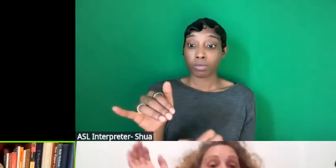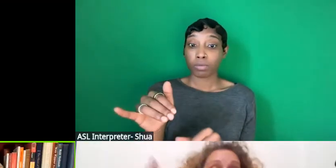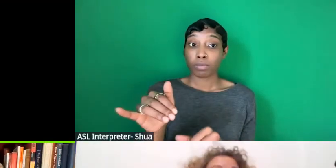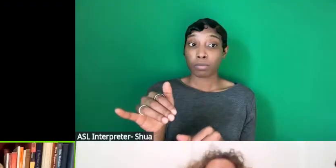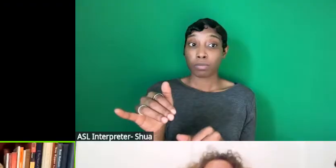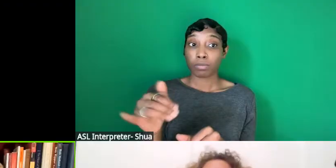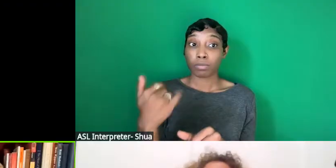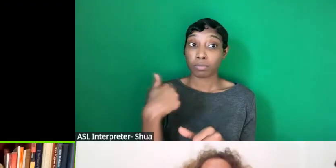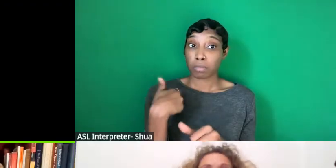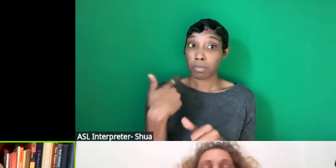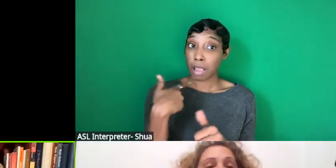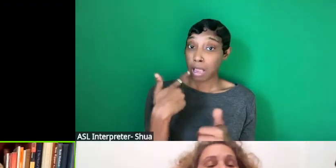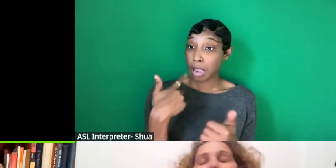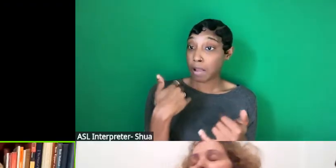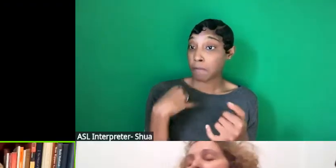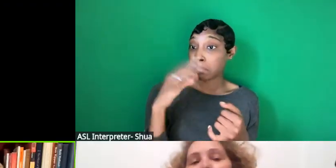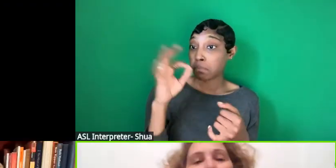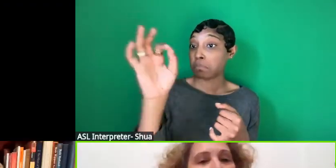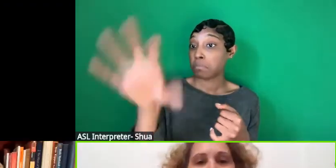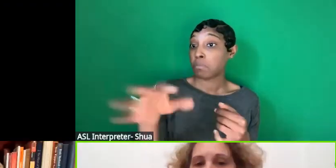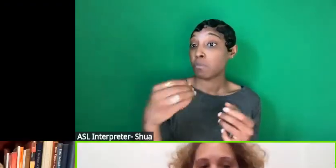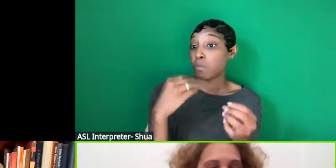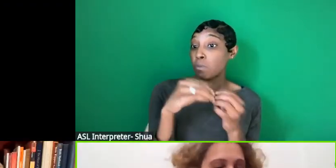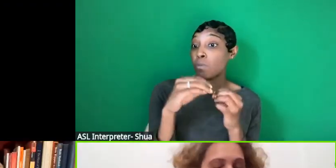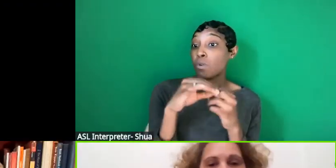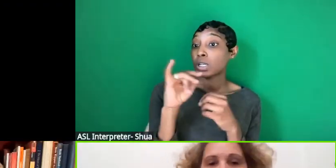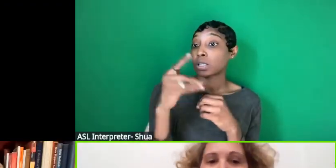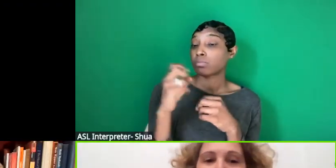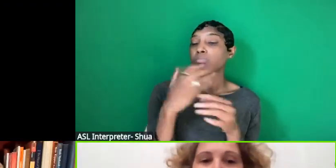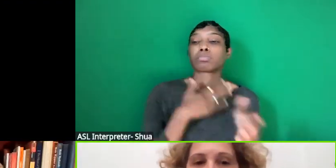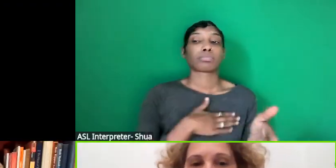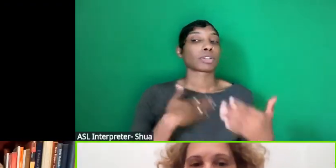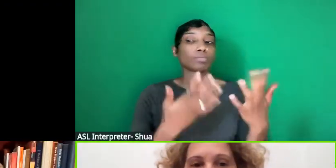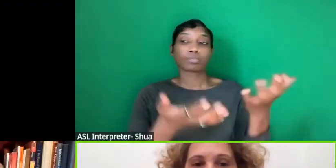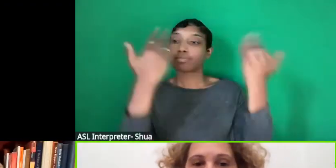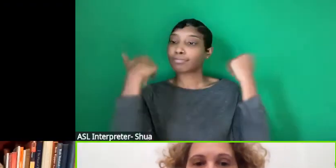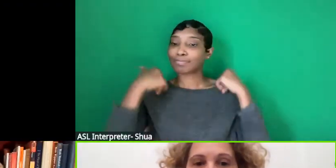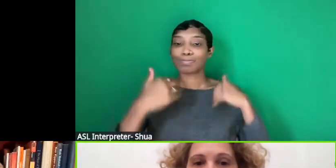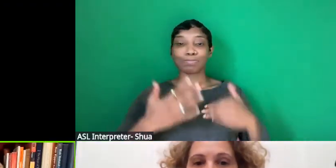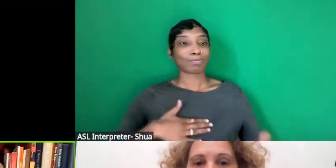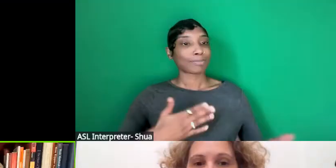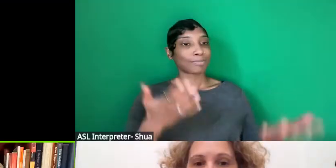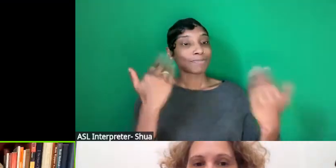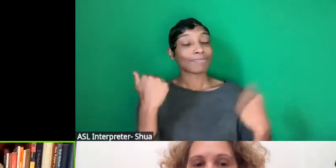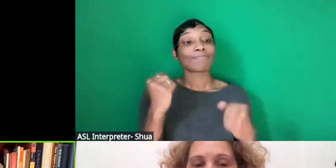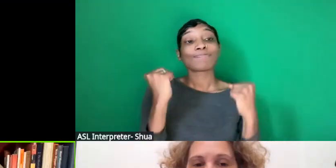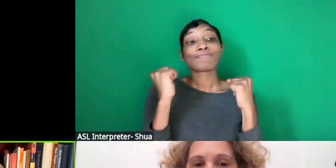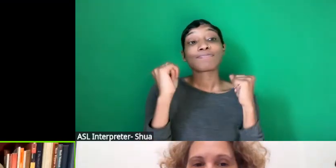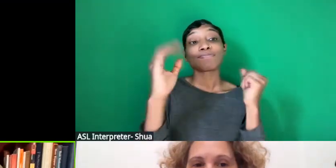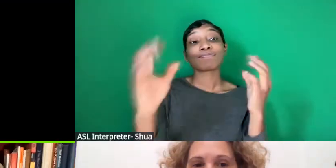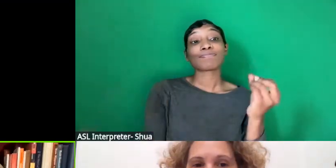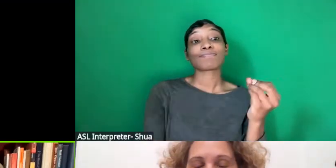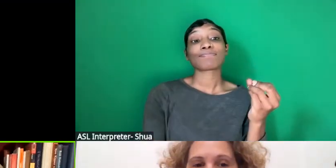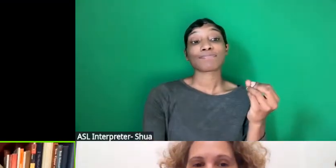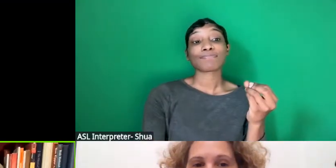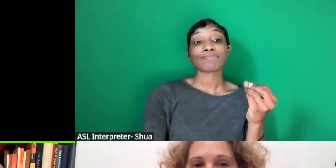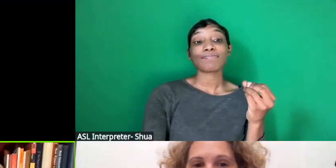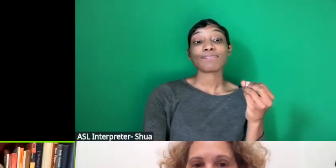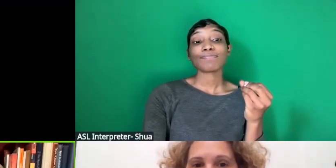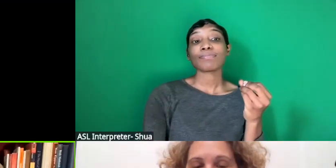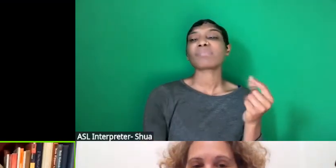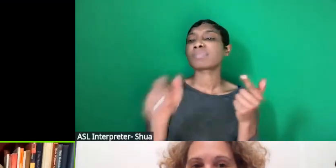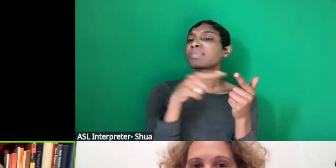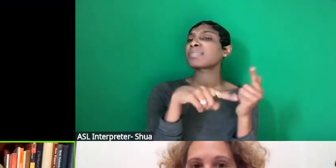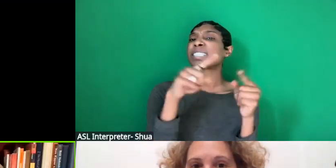Yeah, Okay. Some more tips. Can I jump in? Please do. Yeah, 100%. So these kind of tips can just help